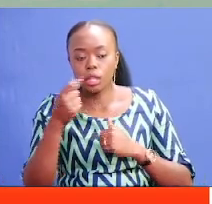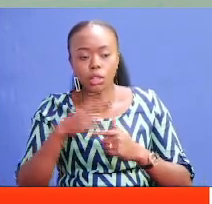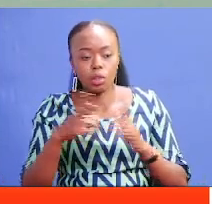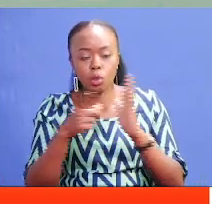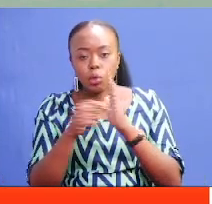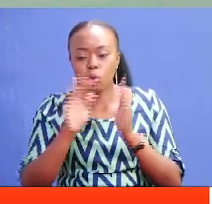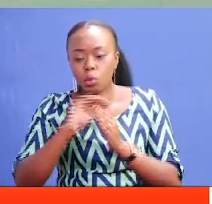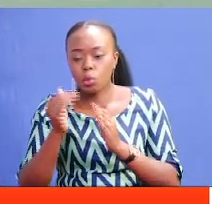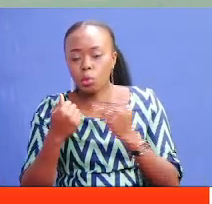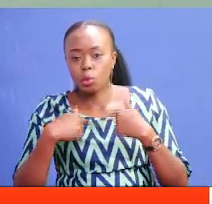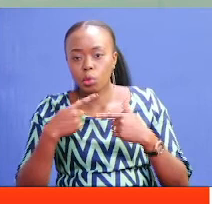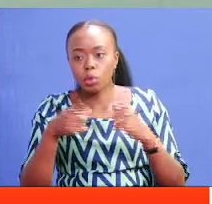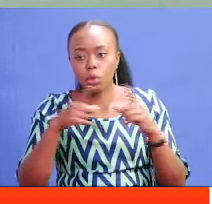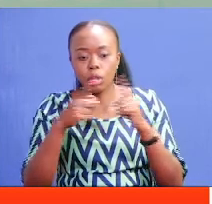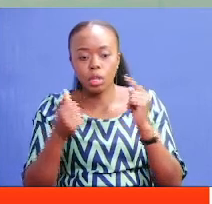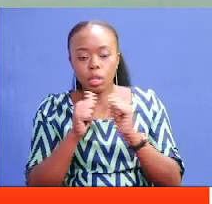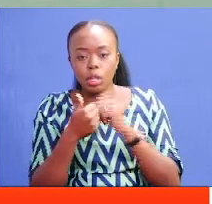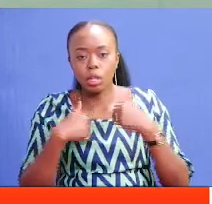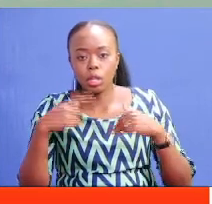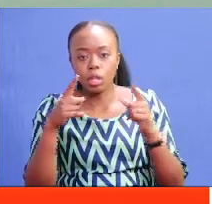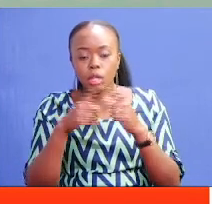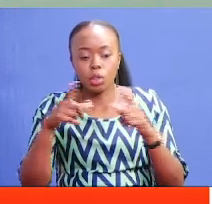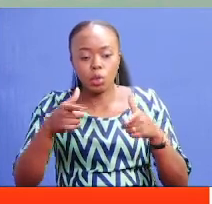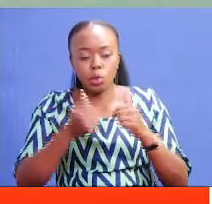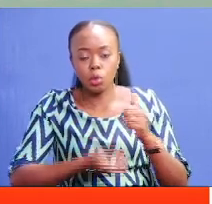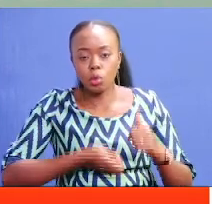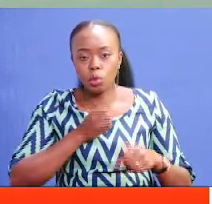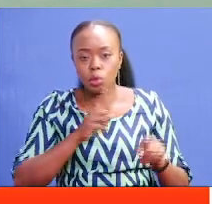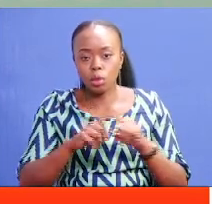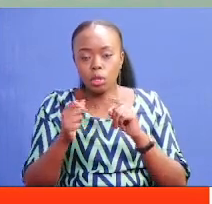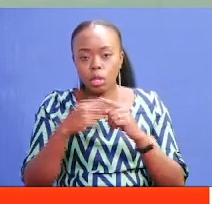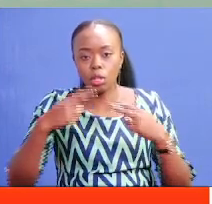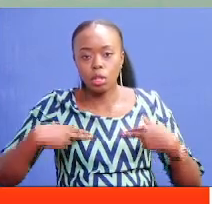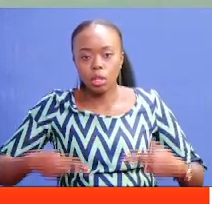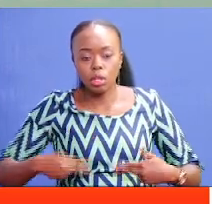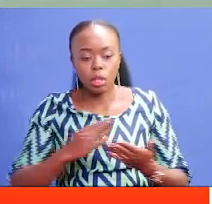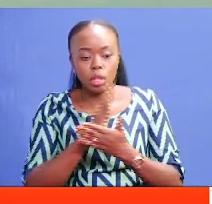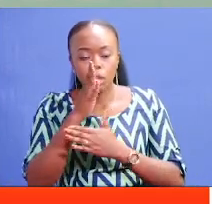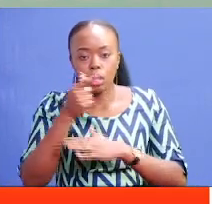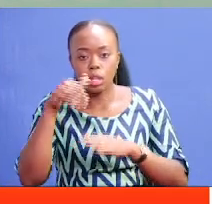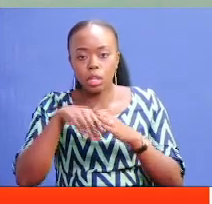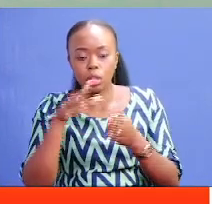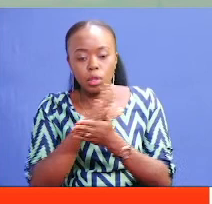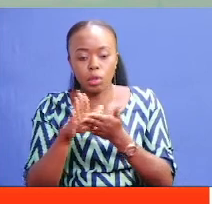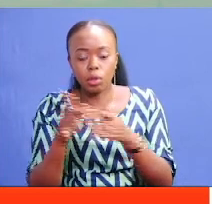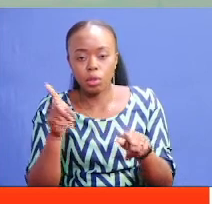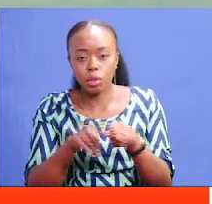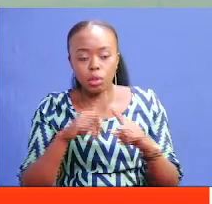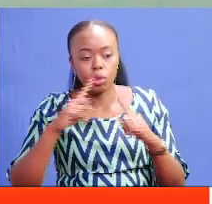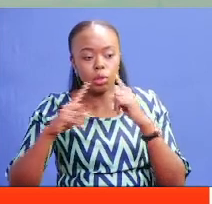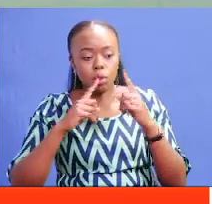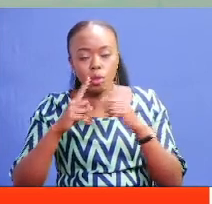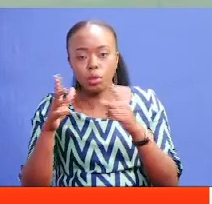Laikipia communities have linked the Laikipia skirmishes to land ownership and violation of human rights in the region while